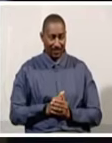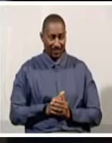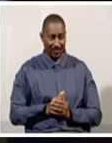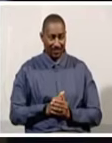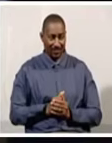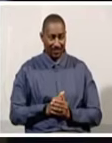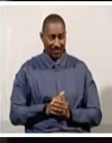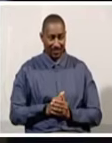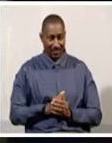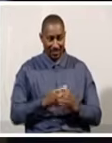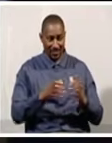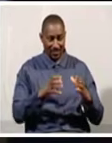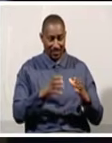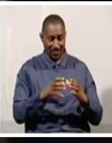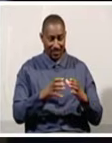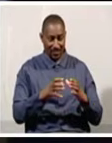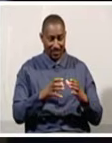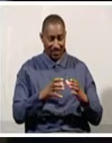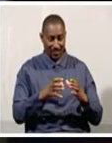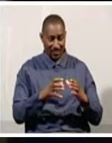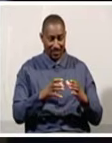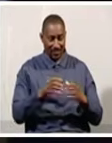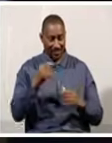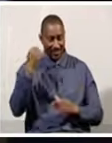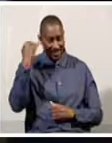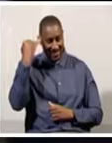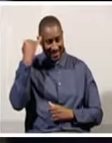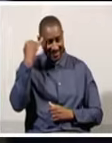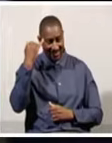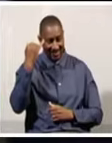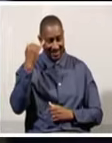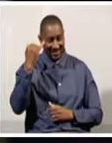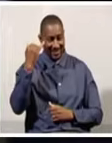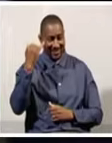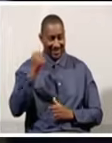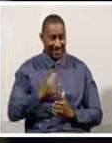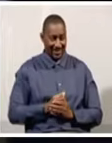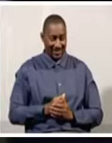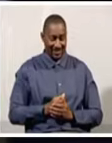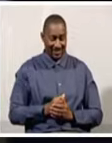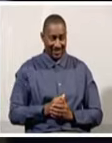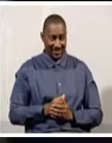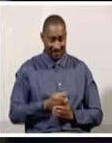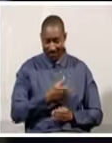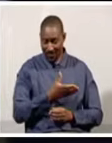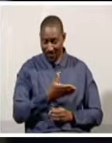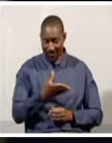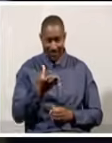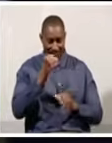recognition for the team that I work with, for the brains behind it. It was recognition for all of us in the media